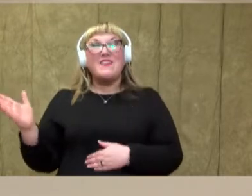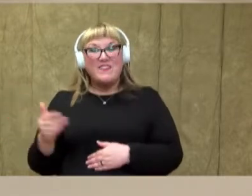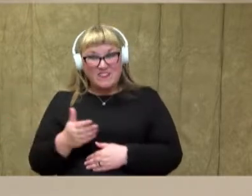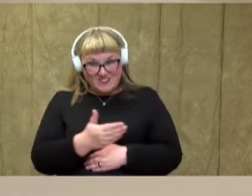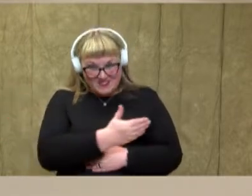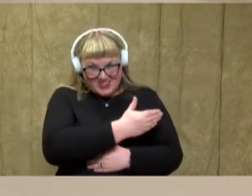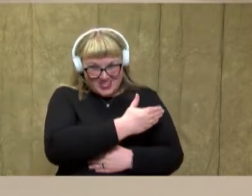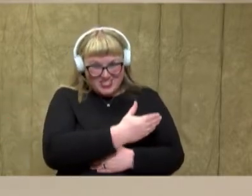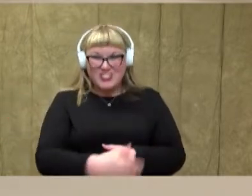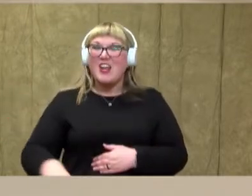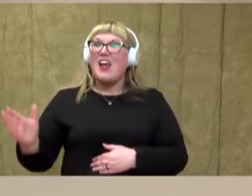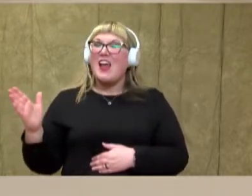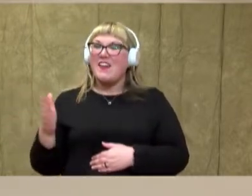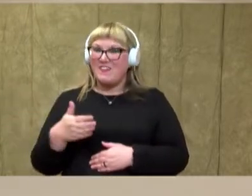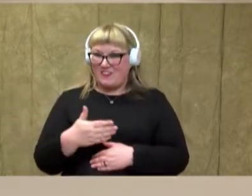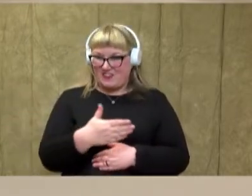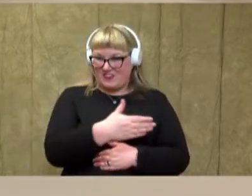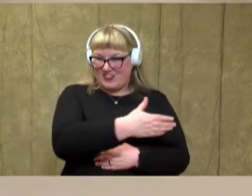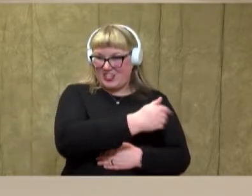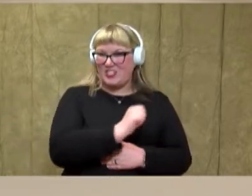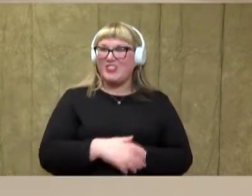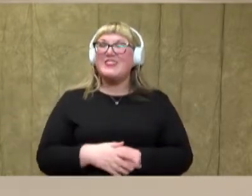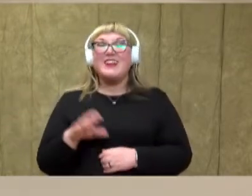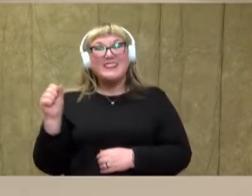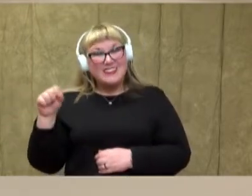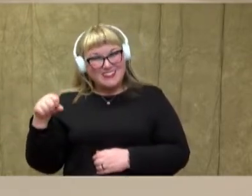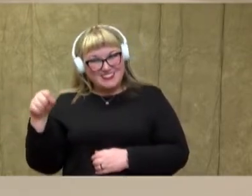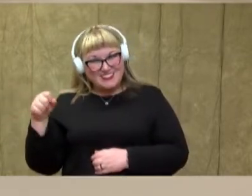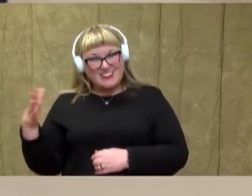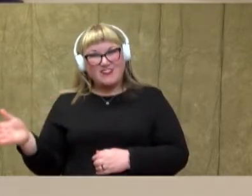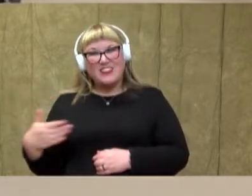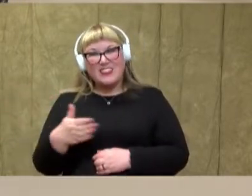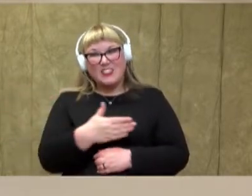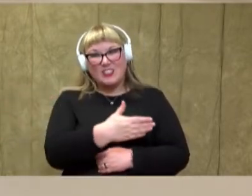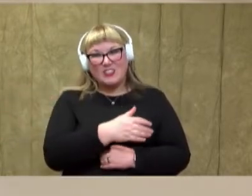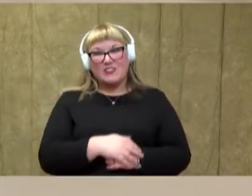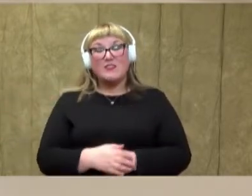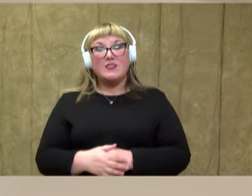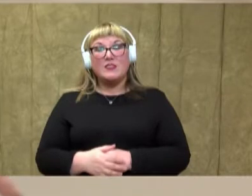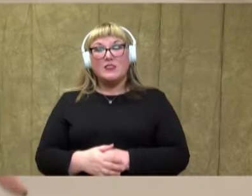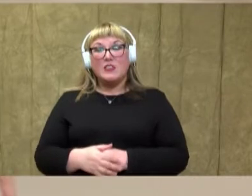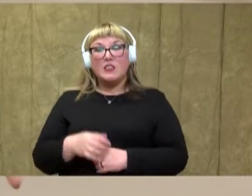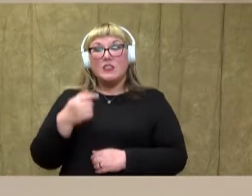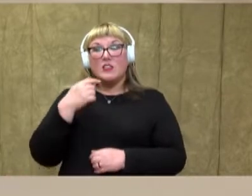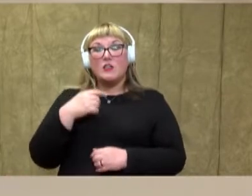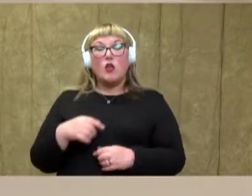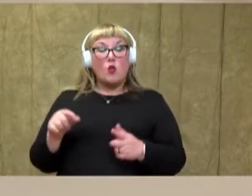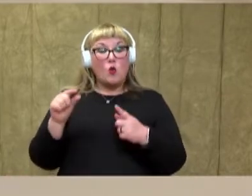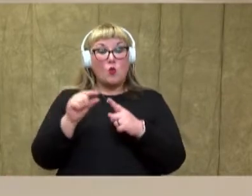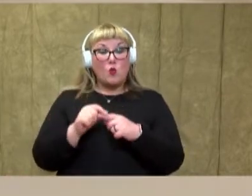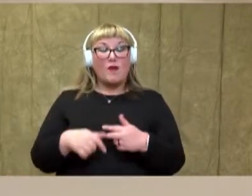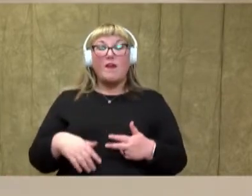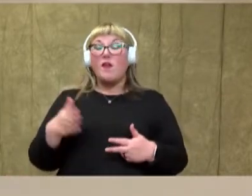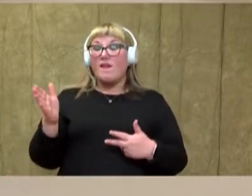a fish, absolutely, a fish. Say the word fish.